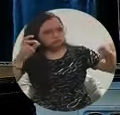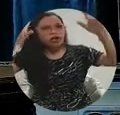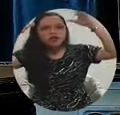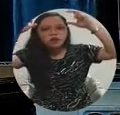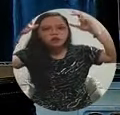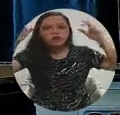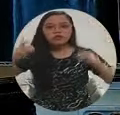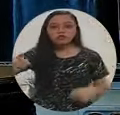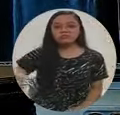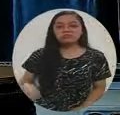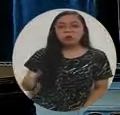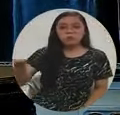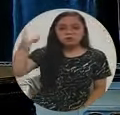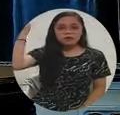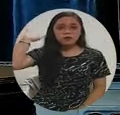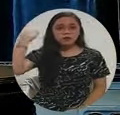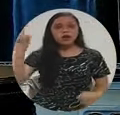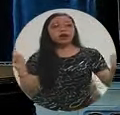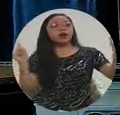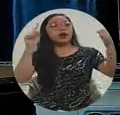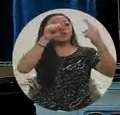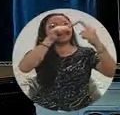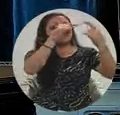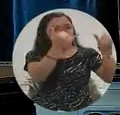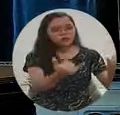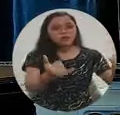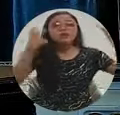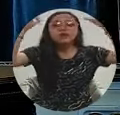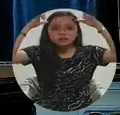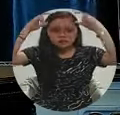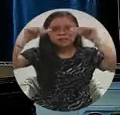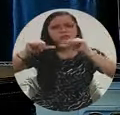From the very beginning, he is a liar.